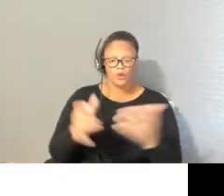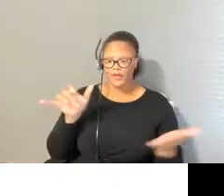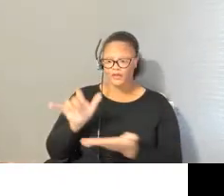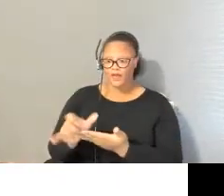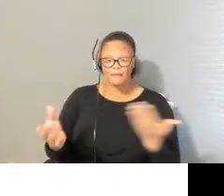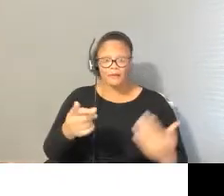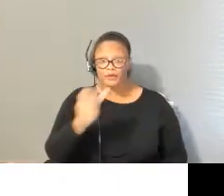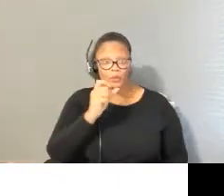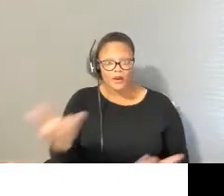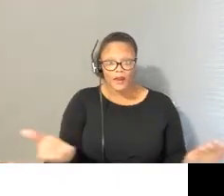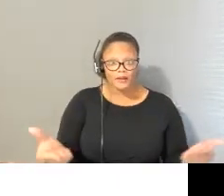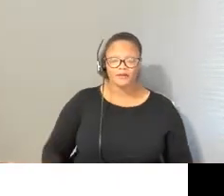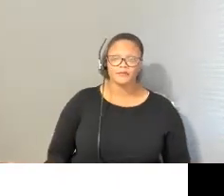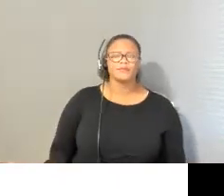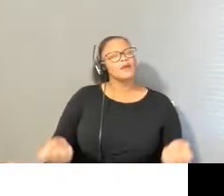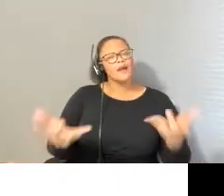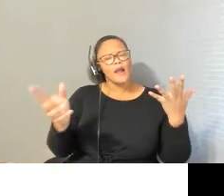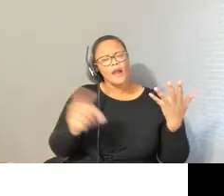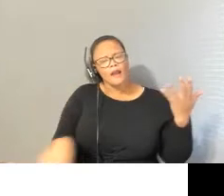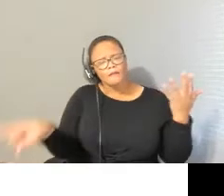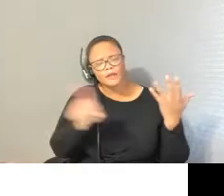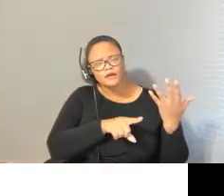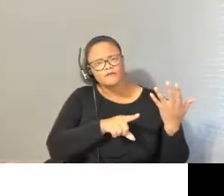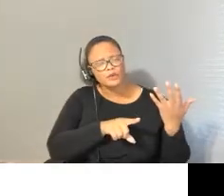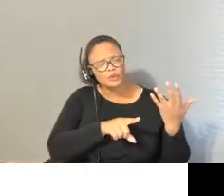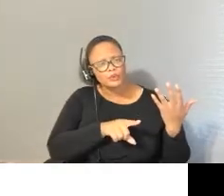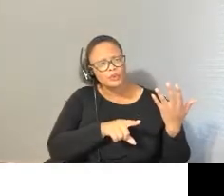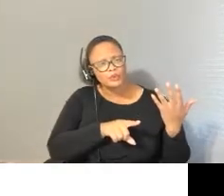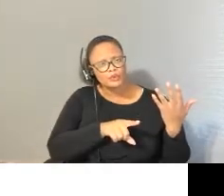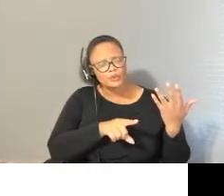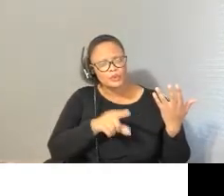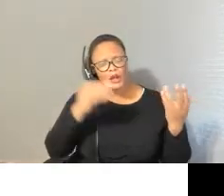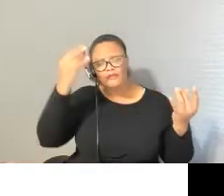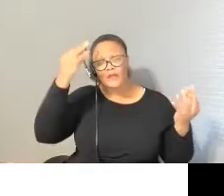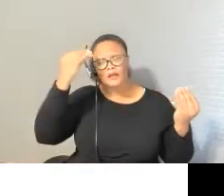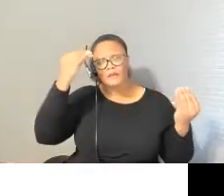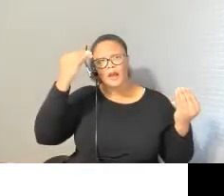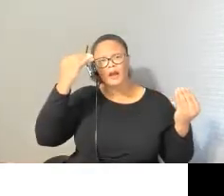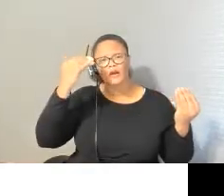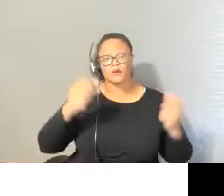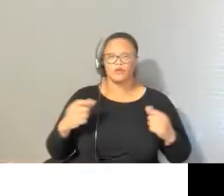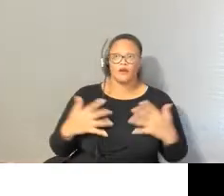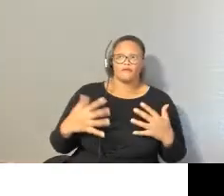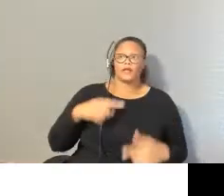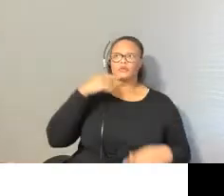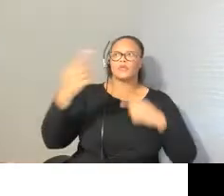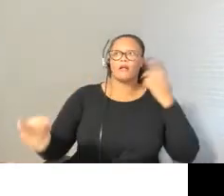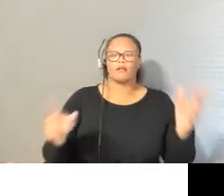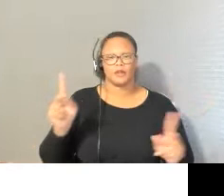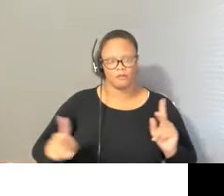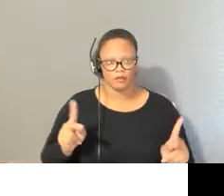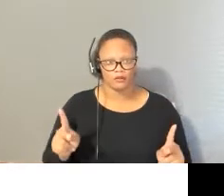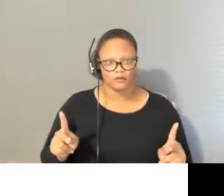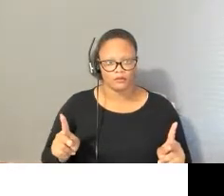here. How many of you, when thought about, you're afraid to tell people?